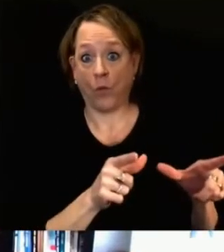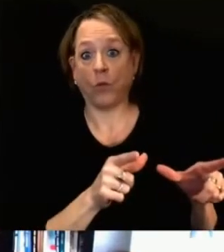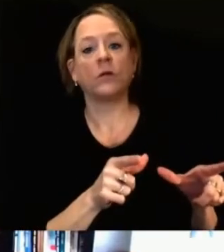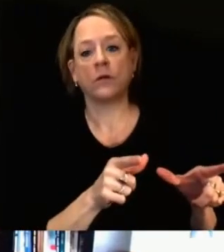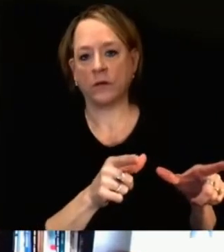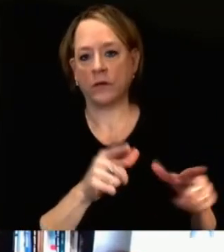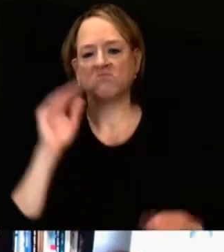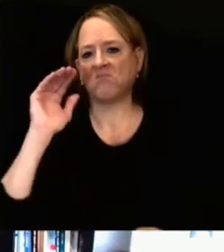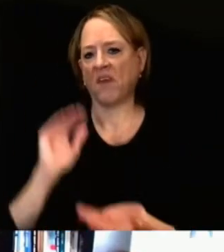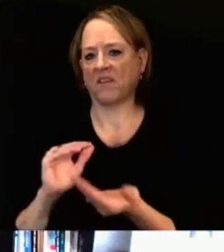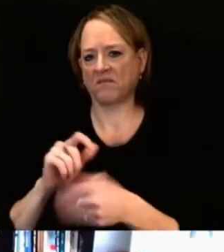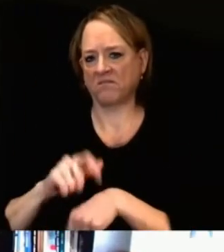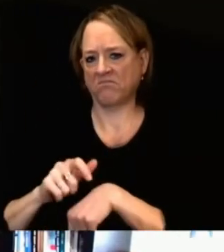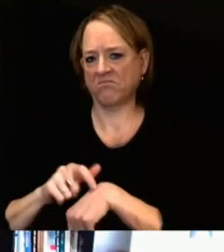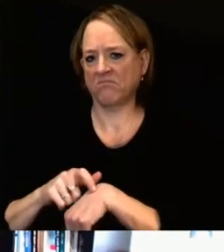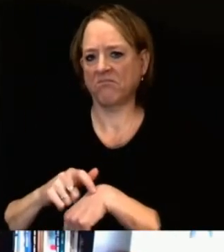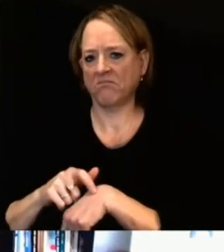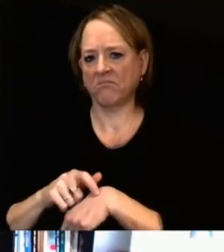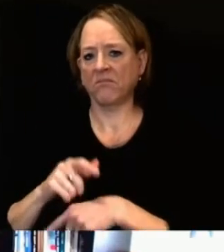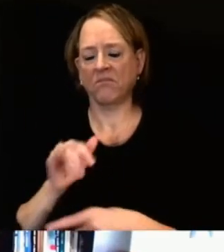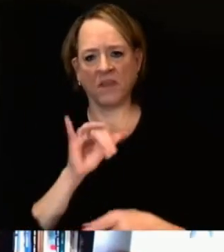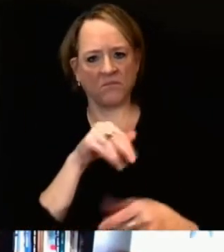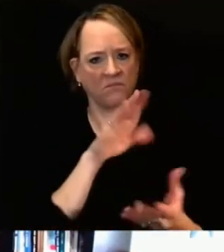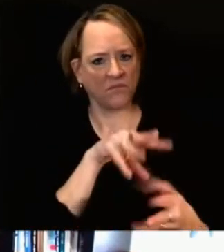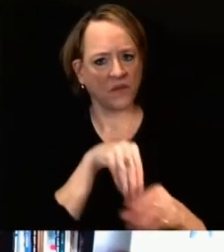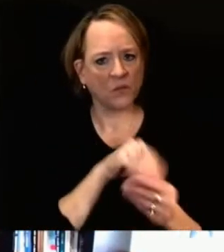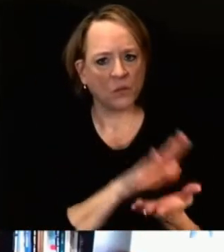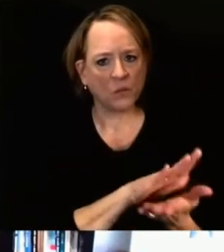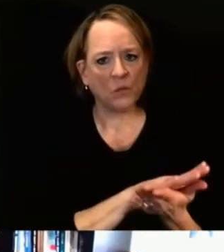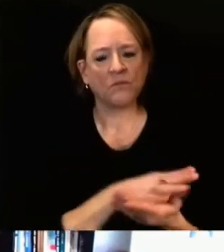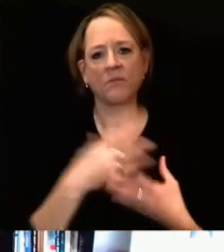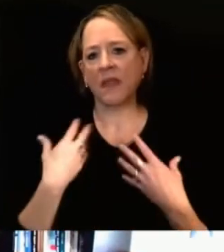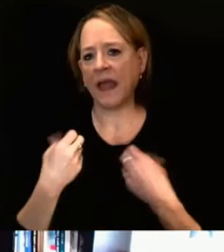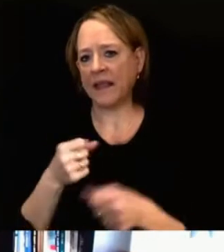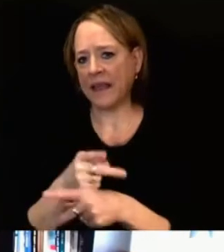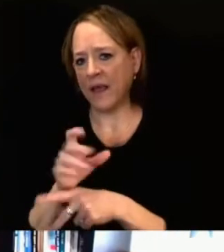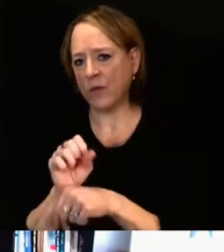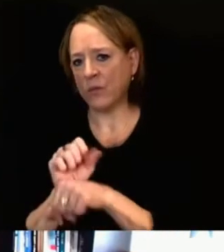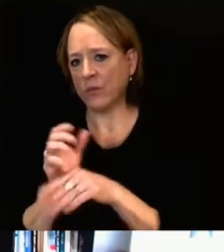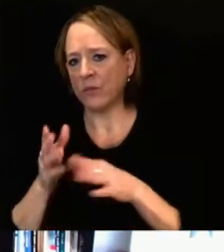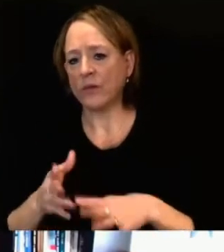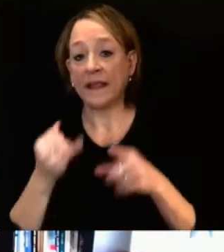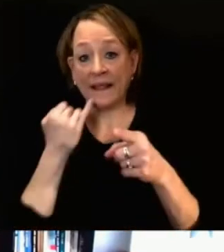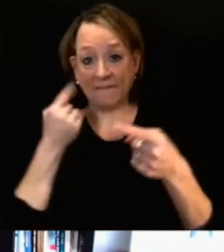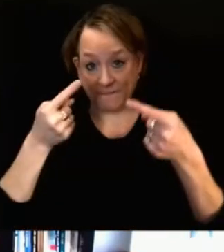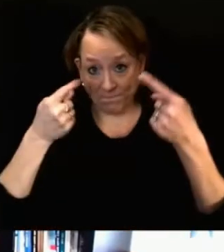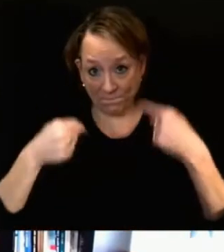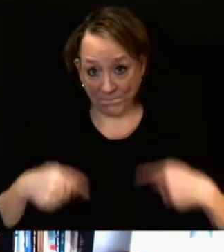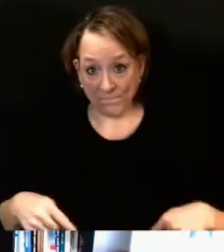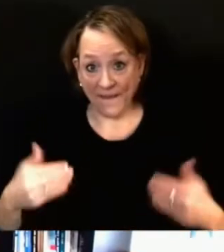5 days. If you have no symptoms or your symptoms are resolved after 5 days, you can leave your house.